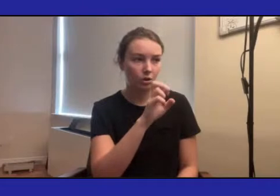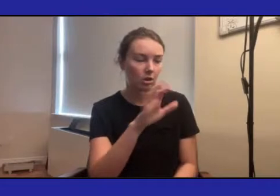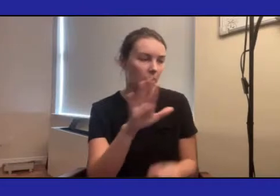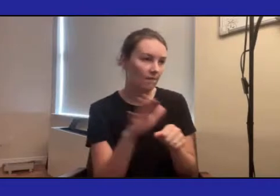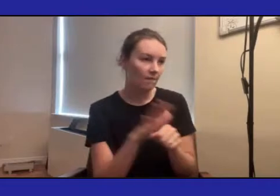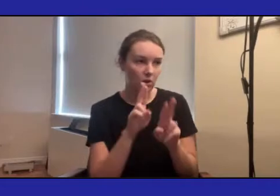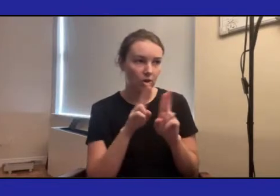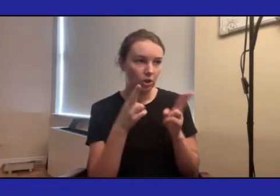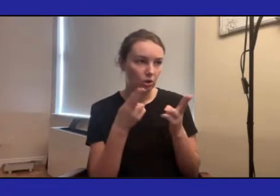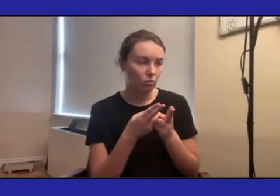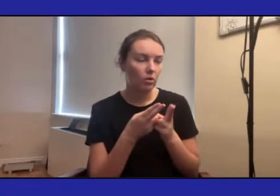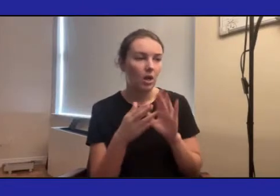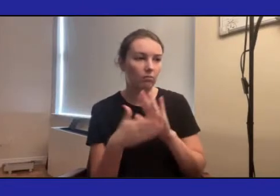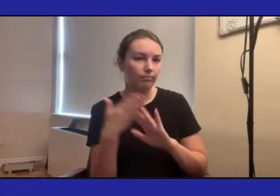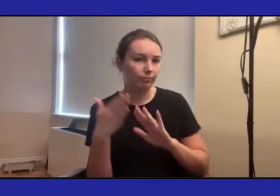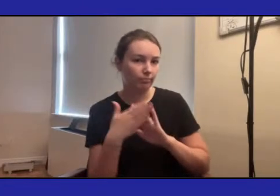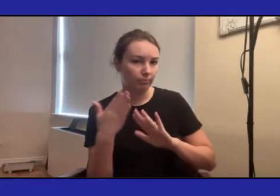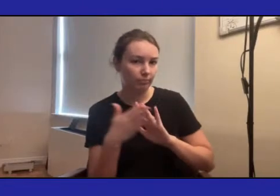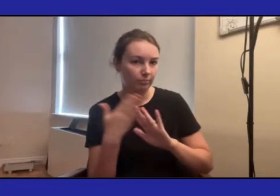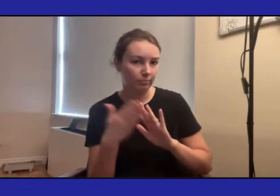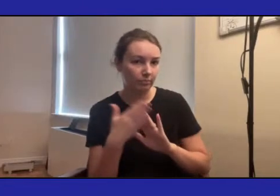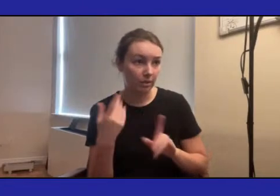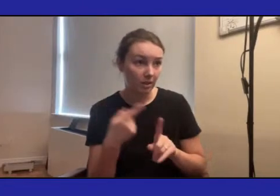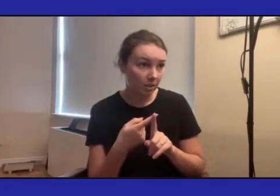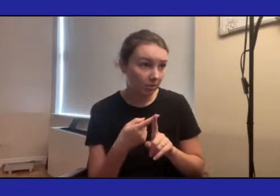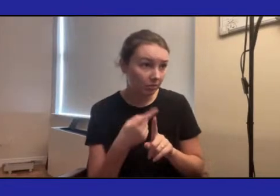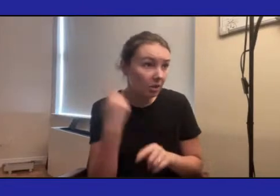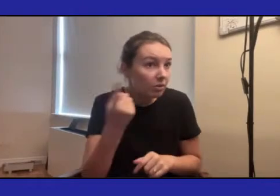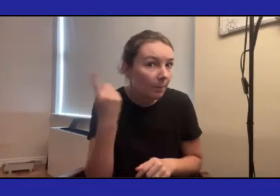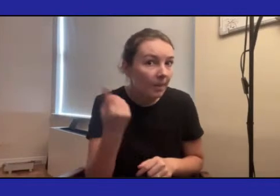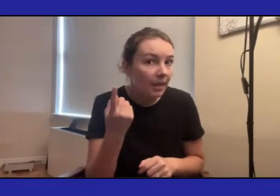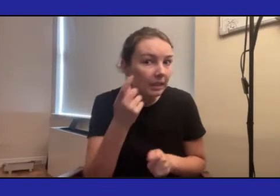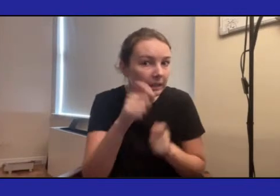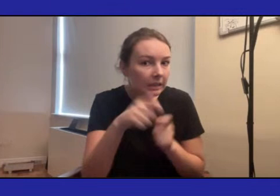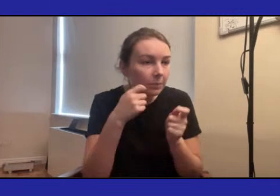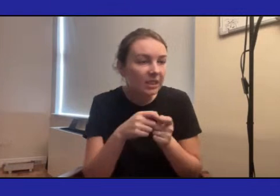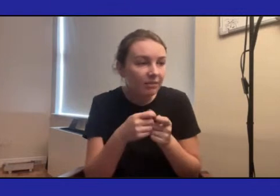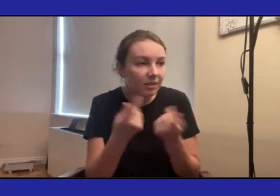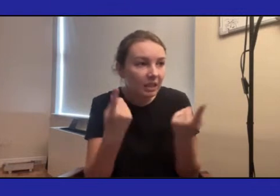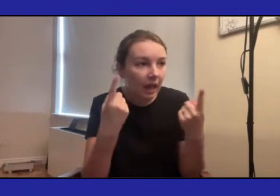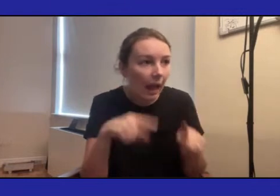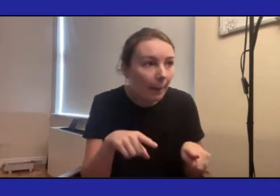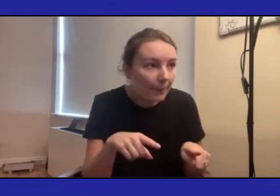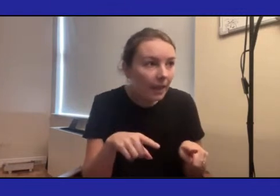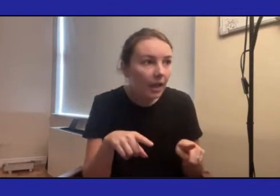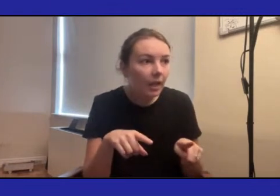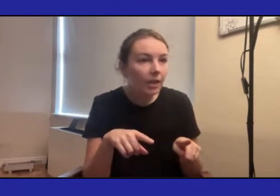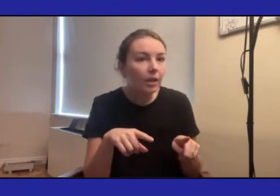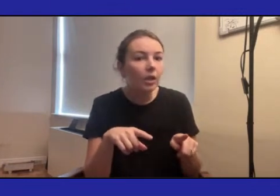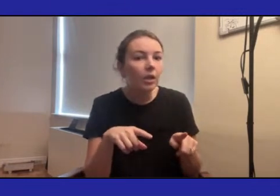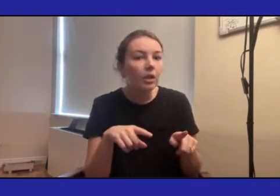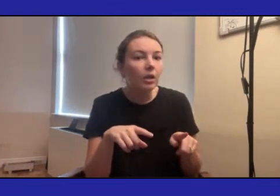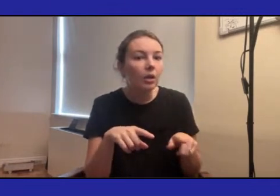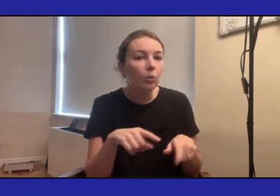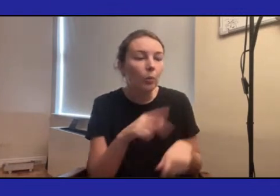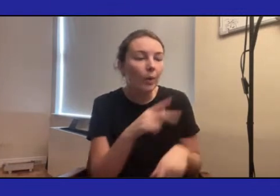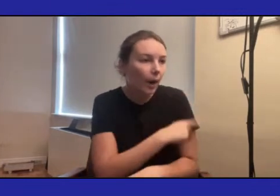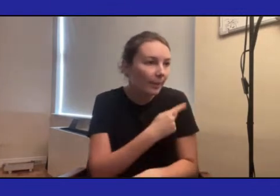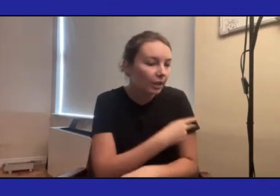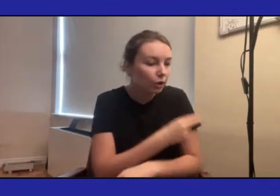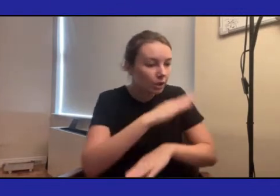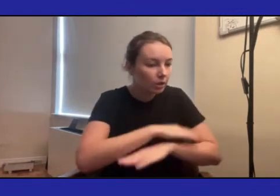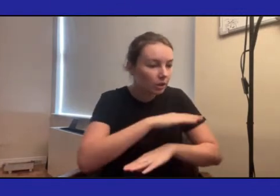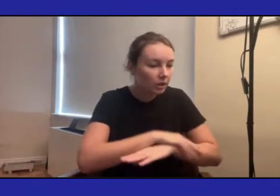So this stemmed from a particular incident where a patient actually took a table and weaponized it, broke through a